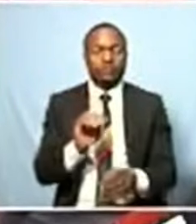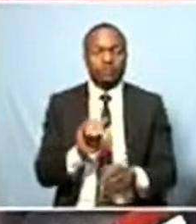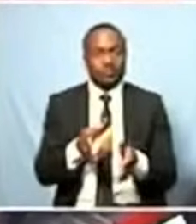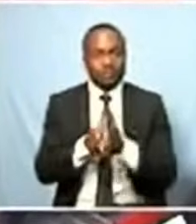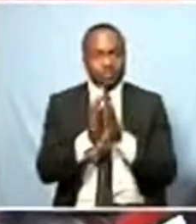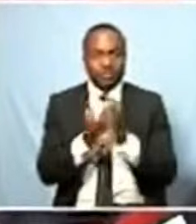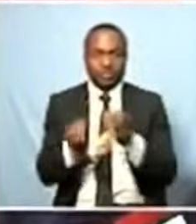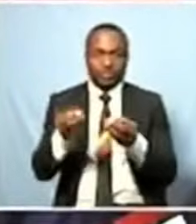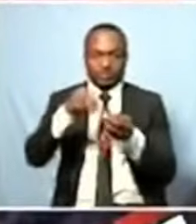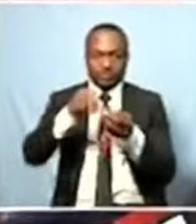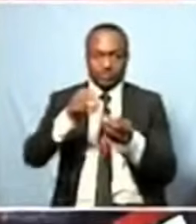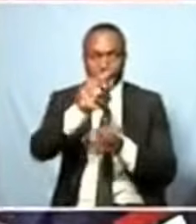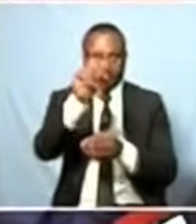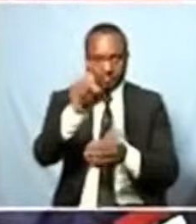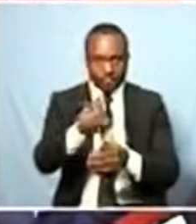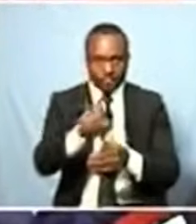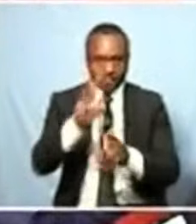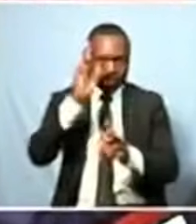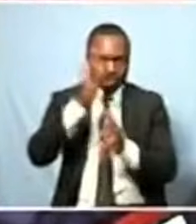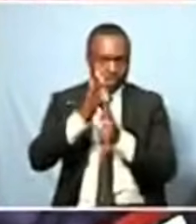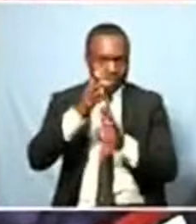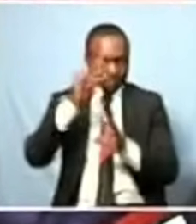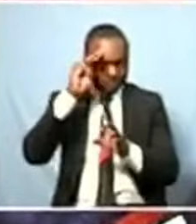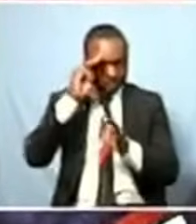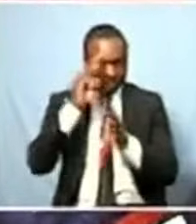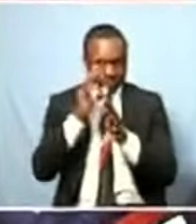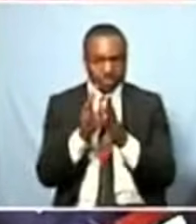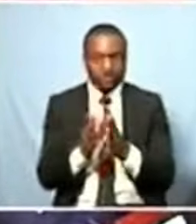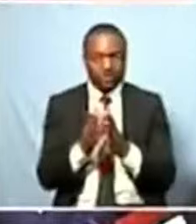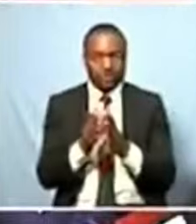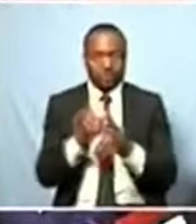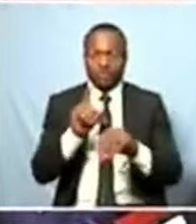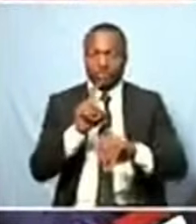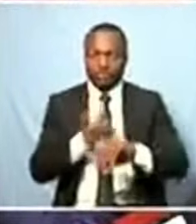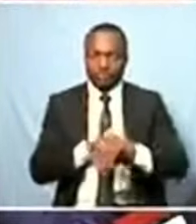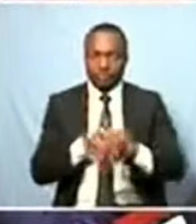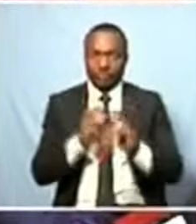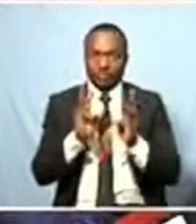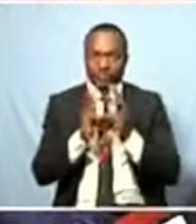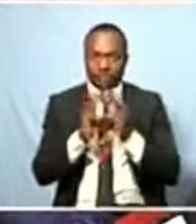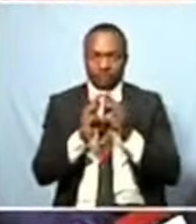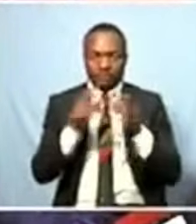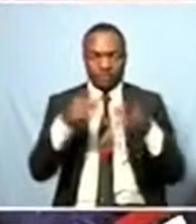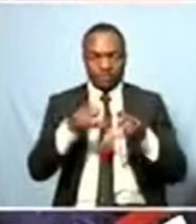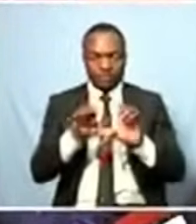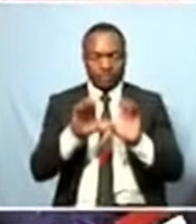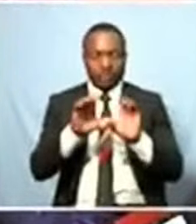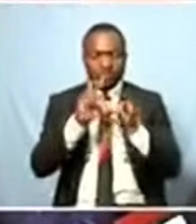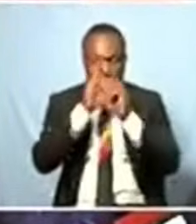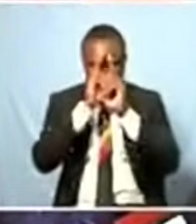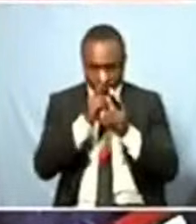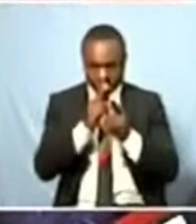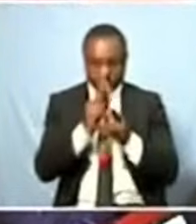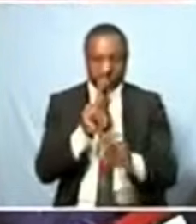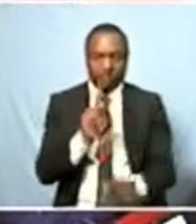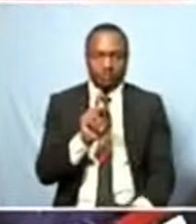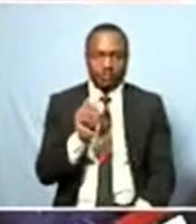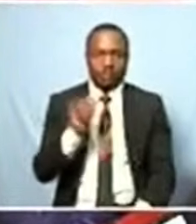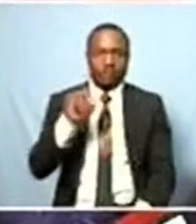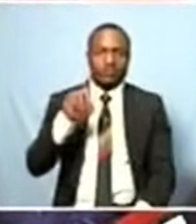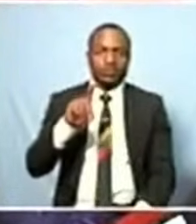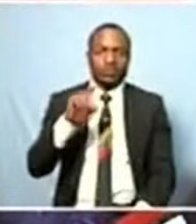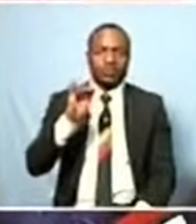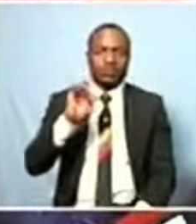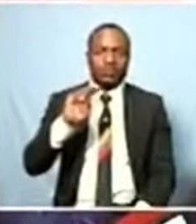ask a supplementary question to the Minister. So when business resumes, we do expect Shiwangandu Member of Parliament to